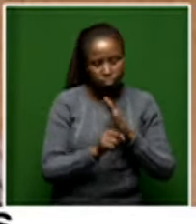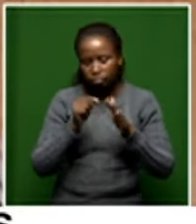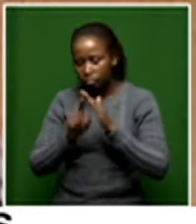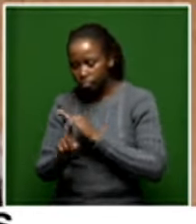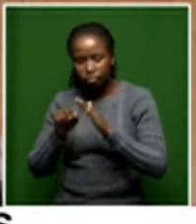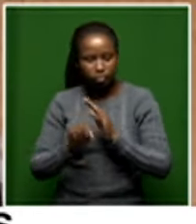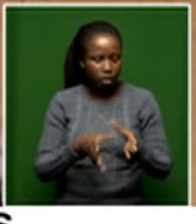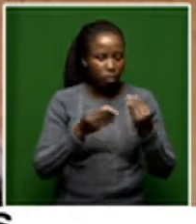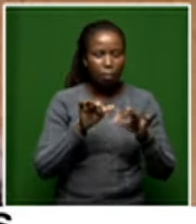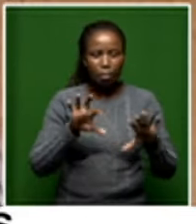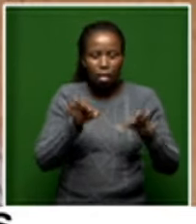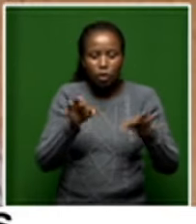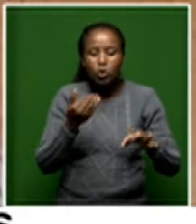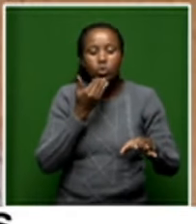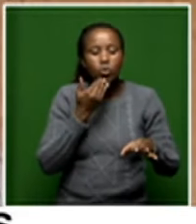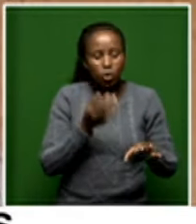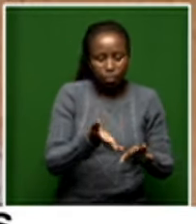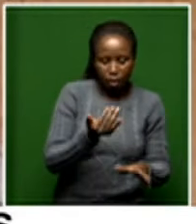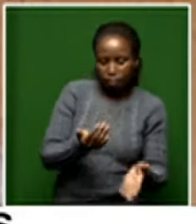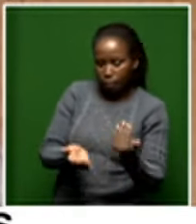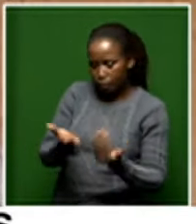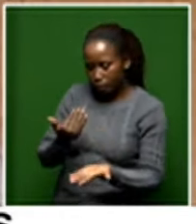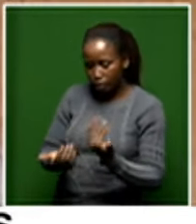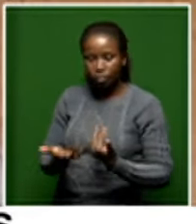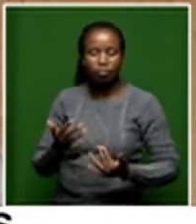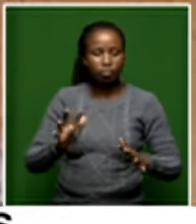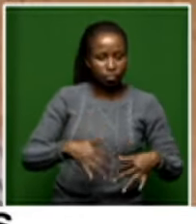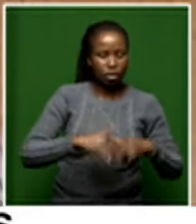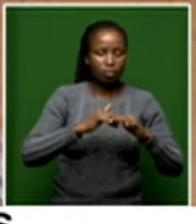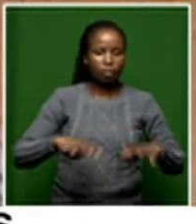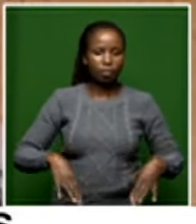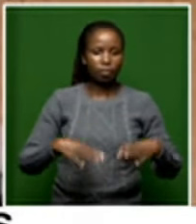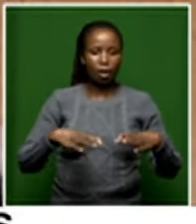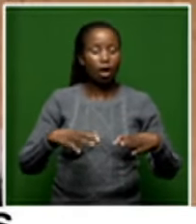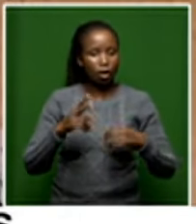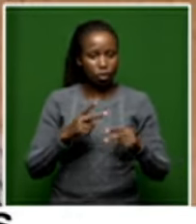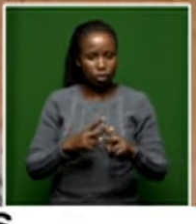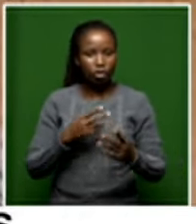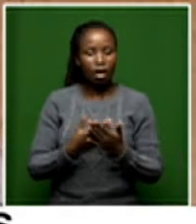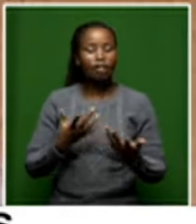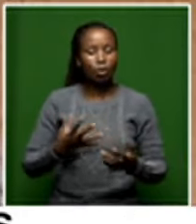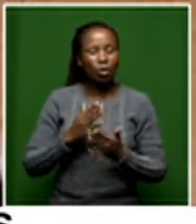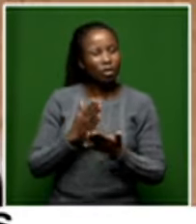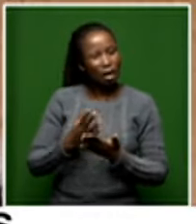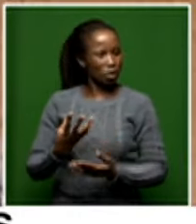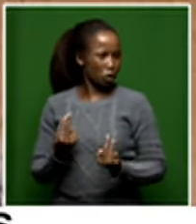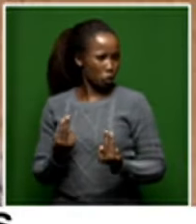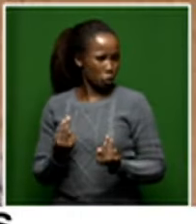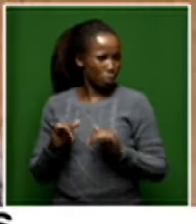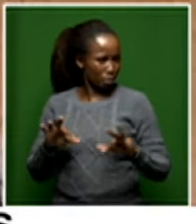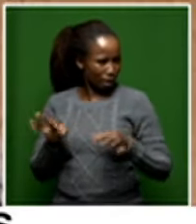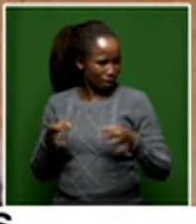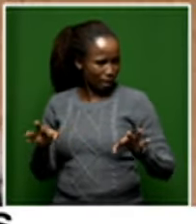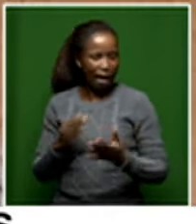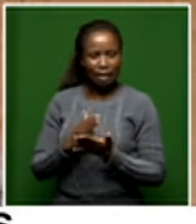musicians working at various levels. So it's not only for music, for established musicians, but it's really for up and coming musicians that kind of find their